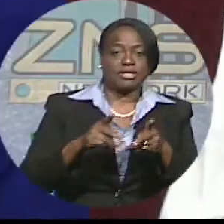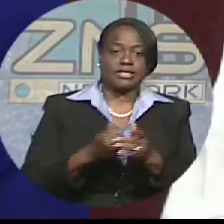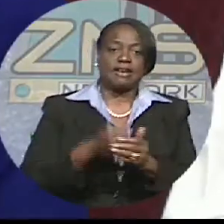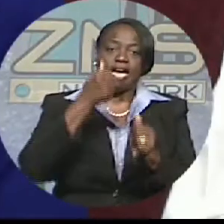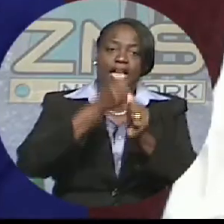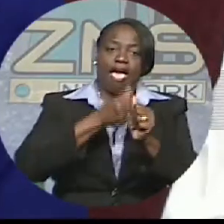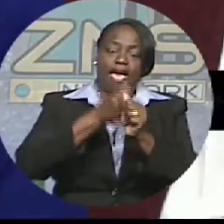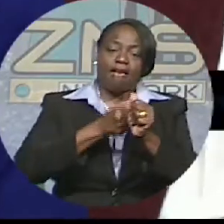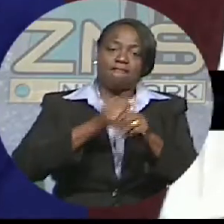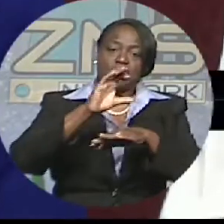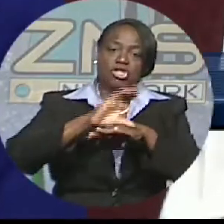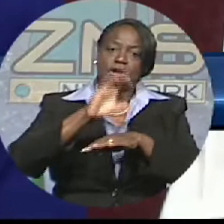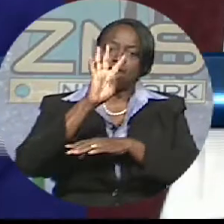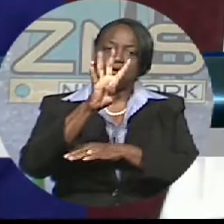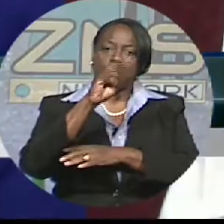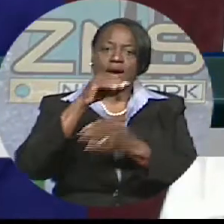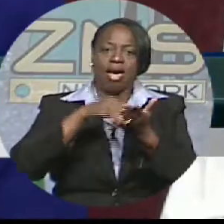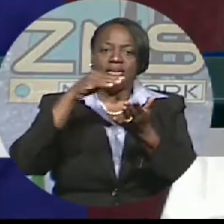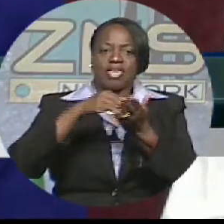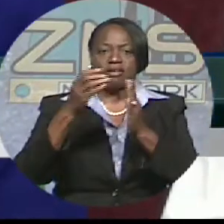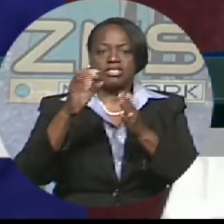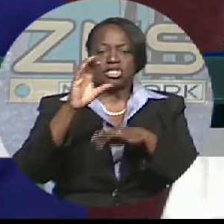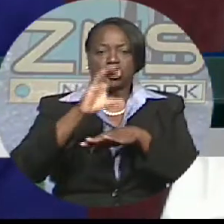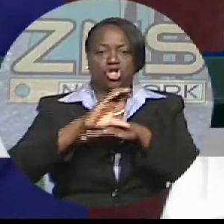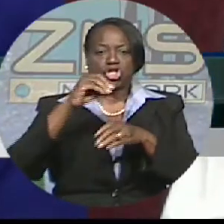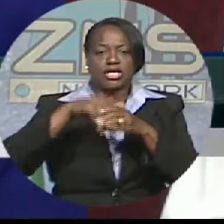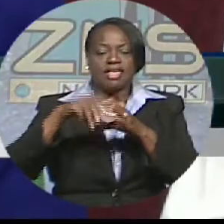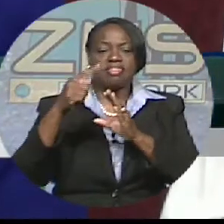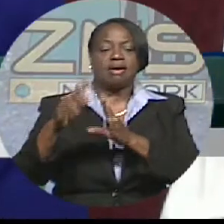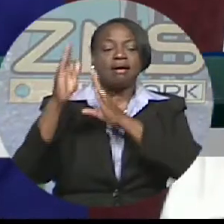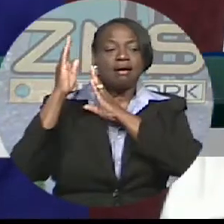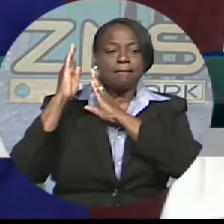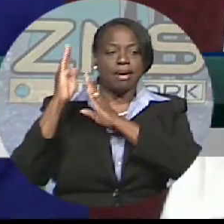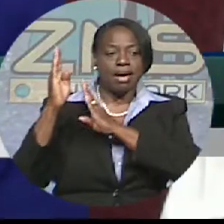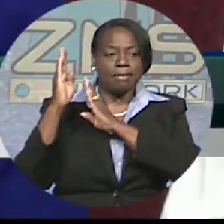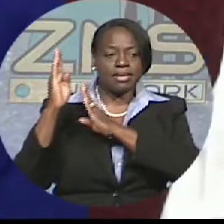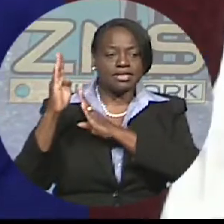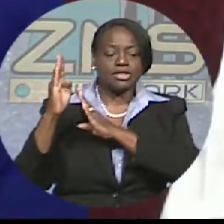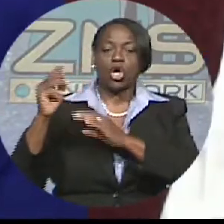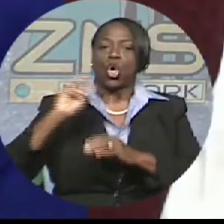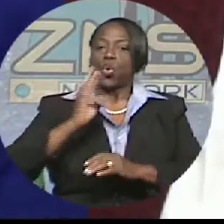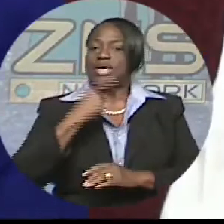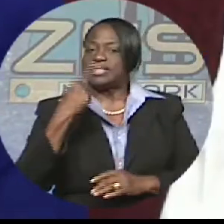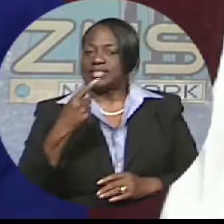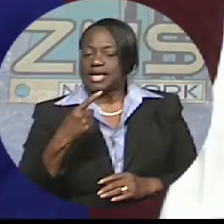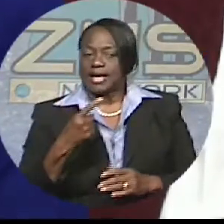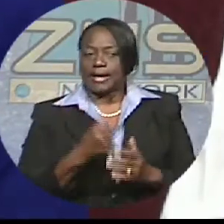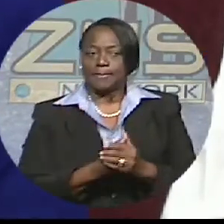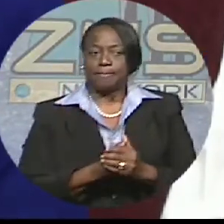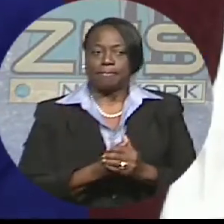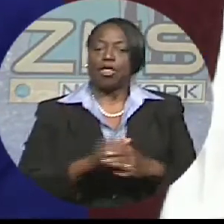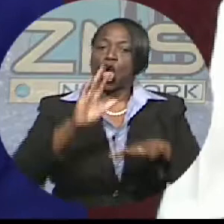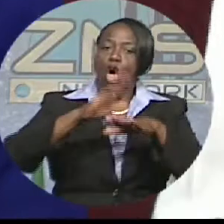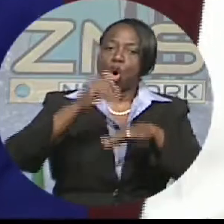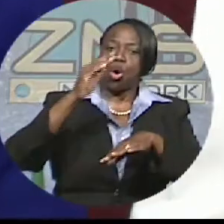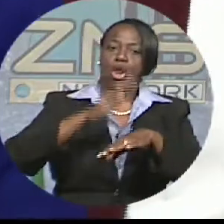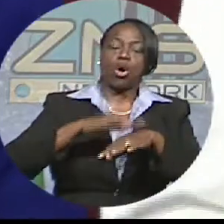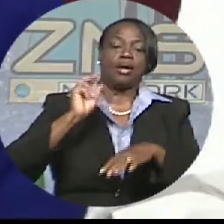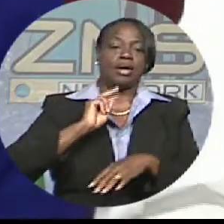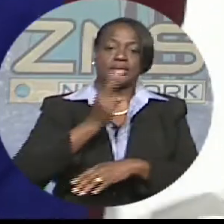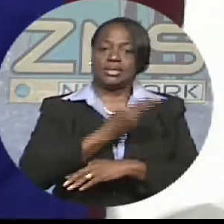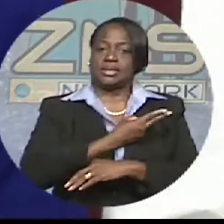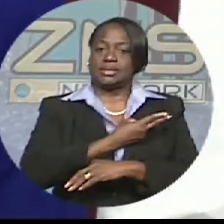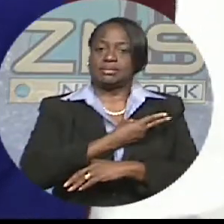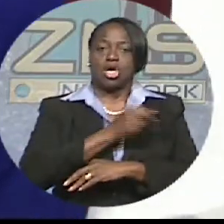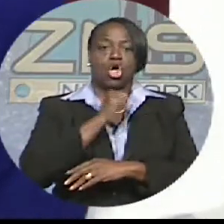Every church, there are 4,000 churches in the Bahamas, and we are saying, call on us not